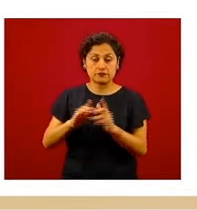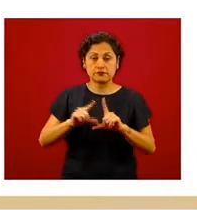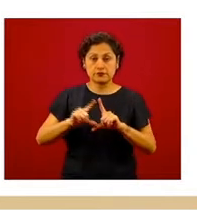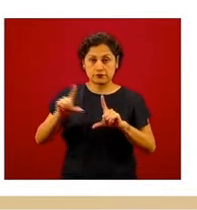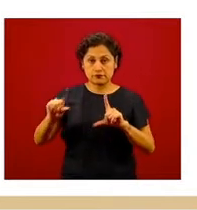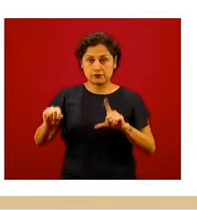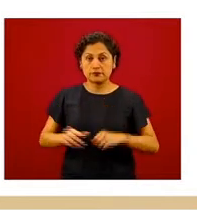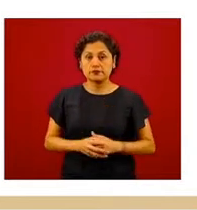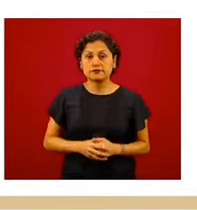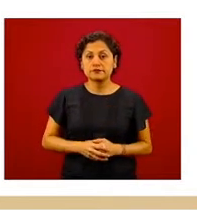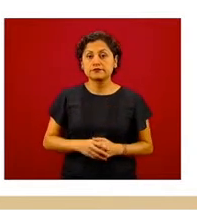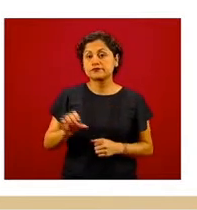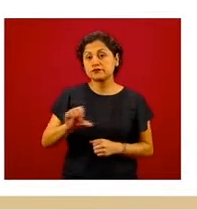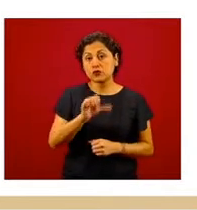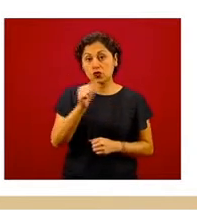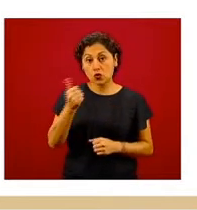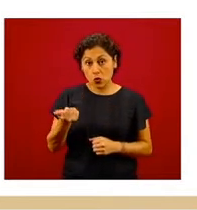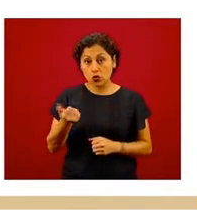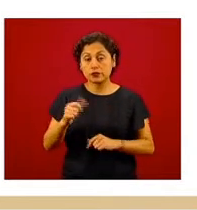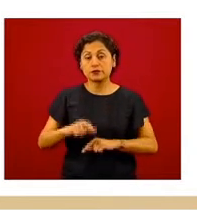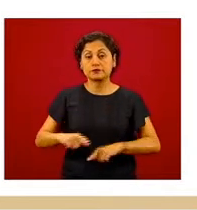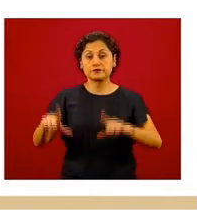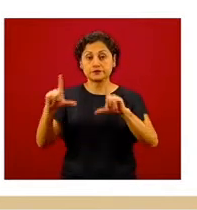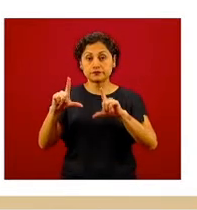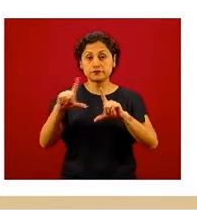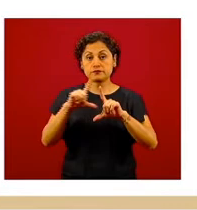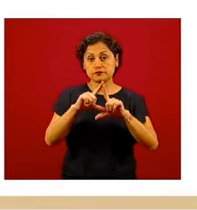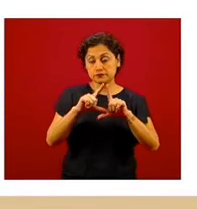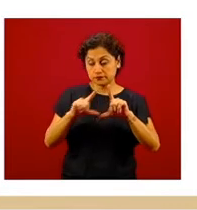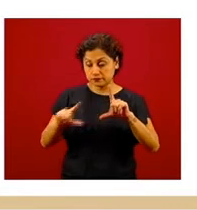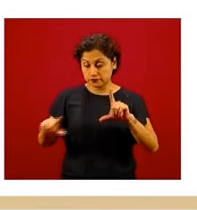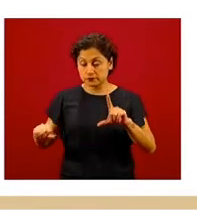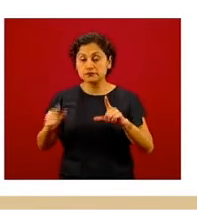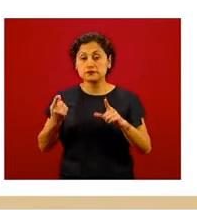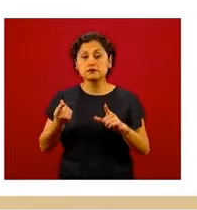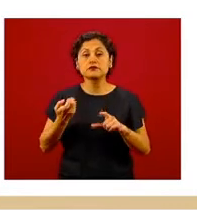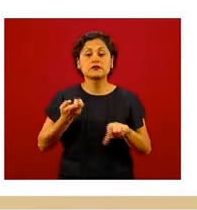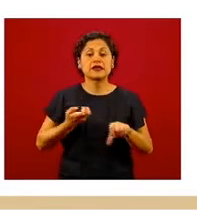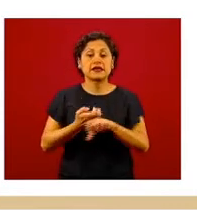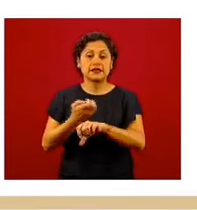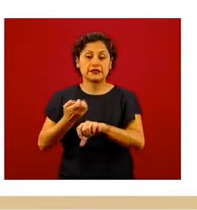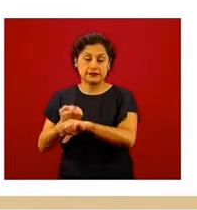On the next slide, we see the deaths distributed by state.